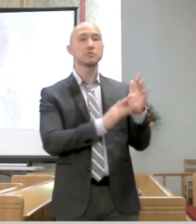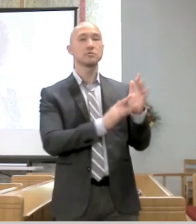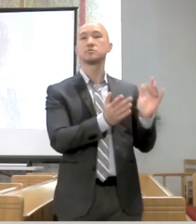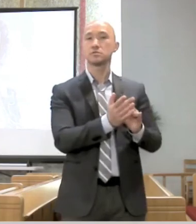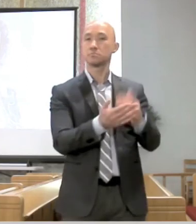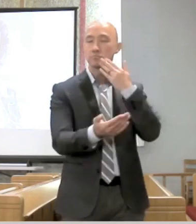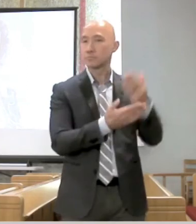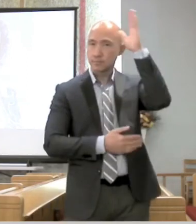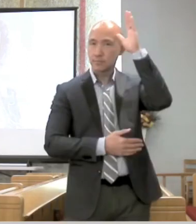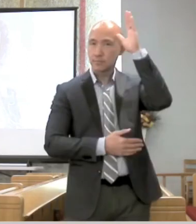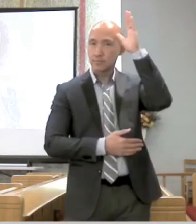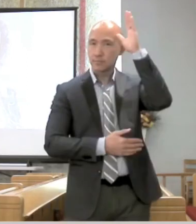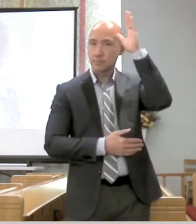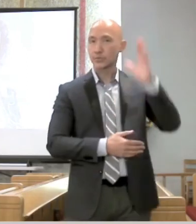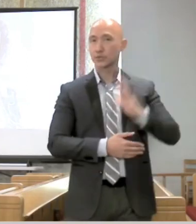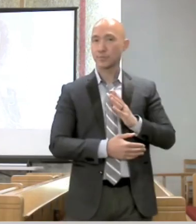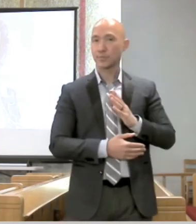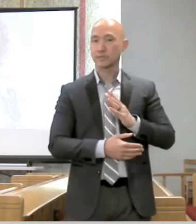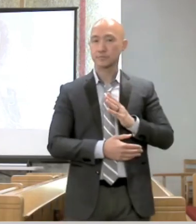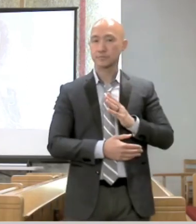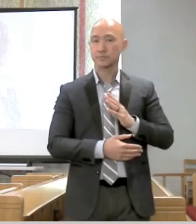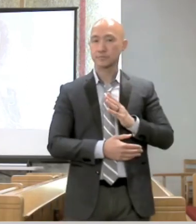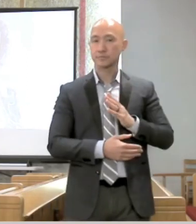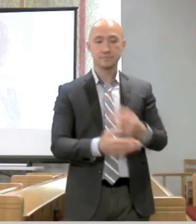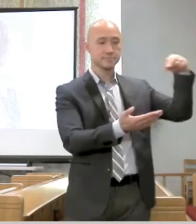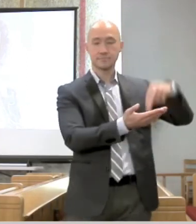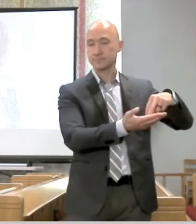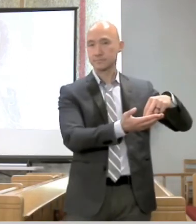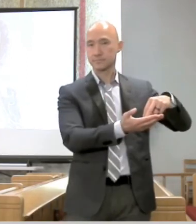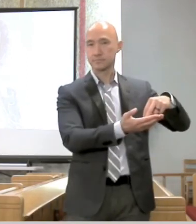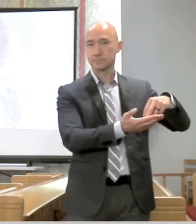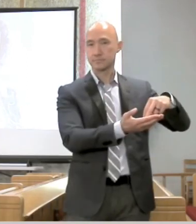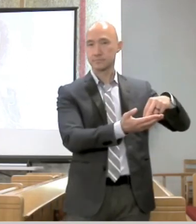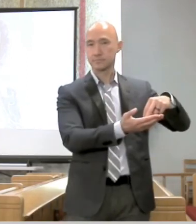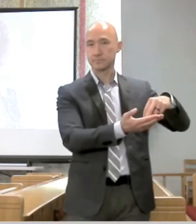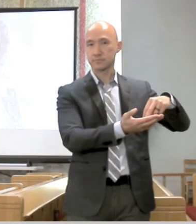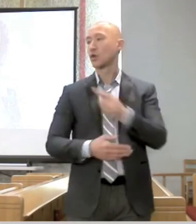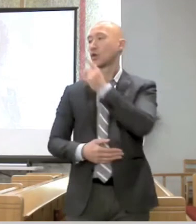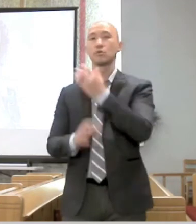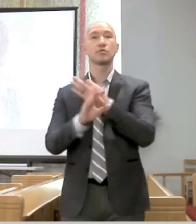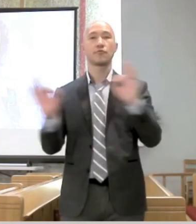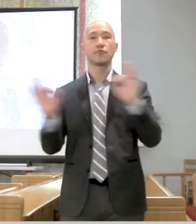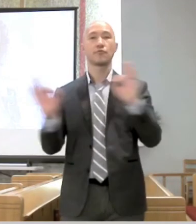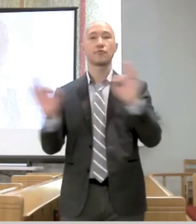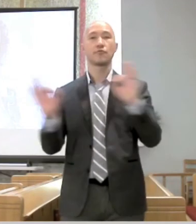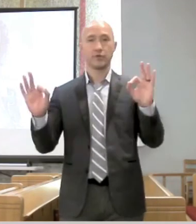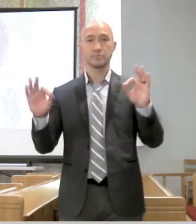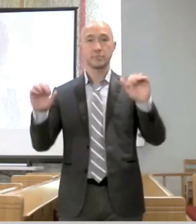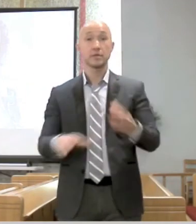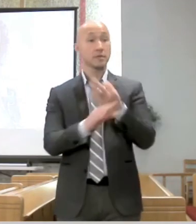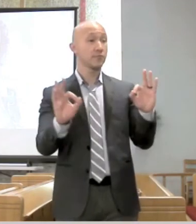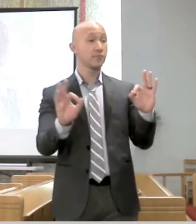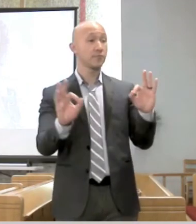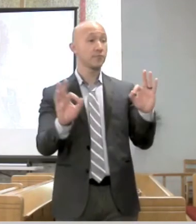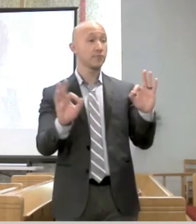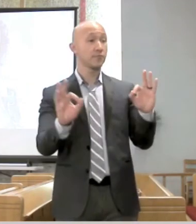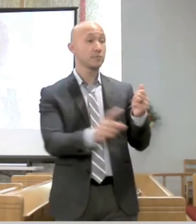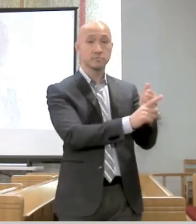murderer. I know for a fact that all the things they accuse him of is true. He had no sympathy for